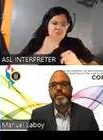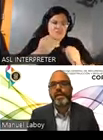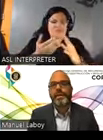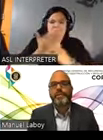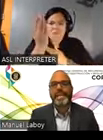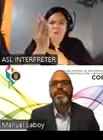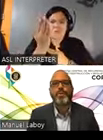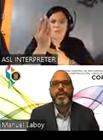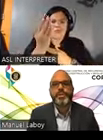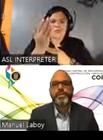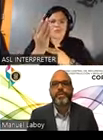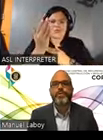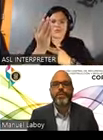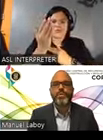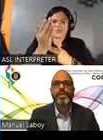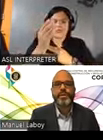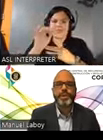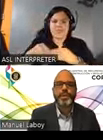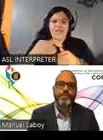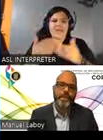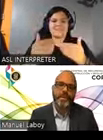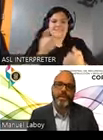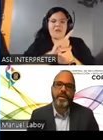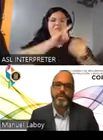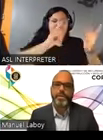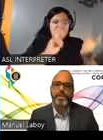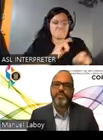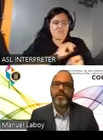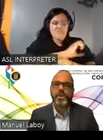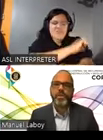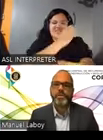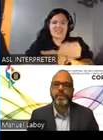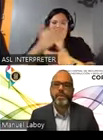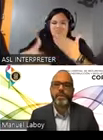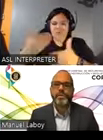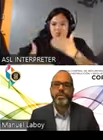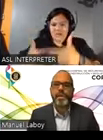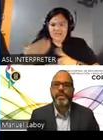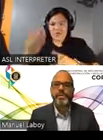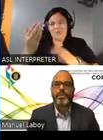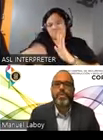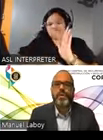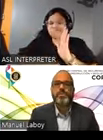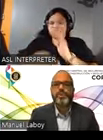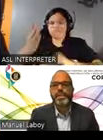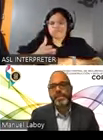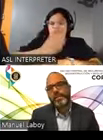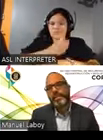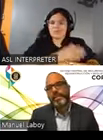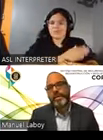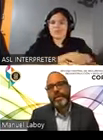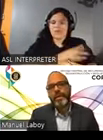strategies around the integration of renewable energy to achieve the goal to get to